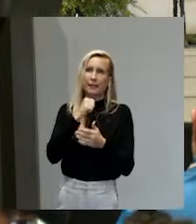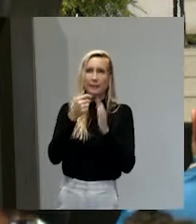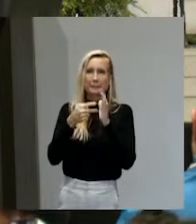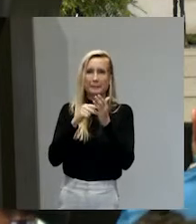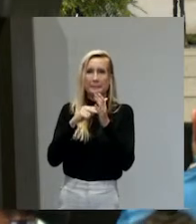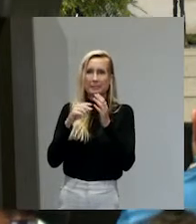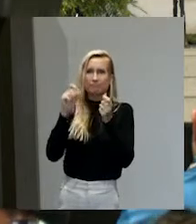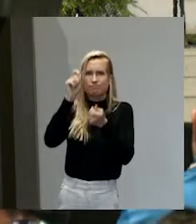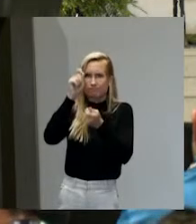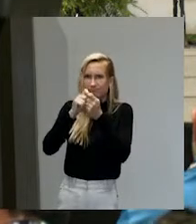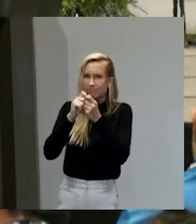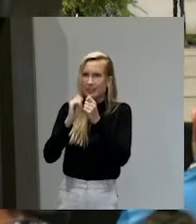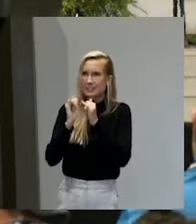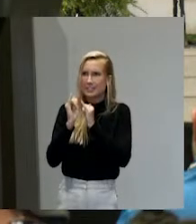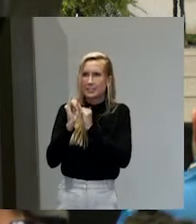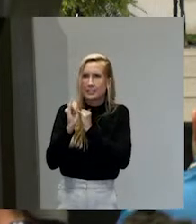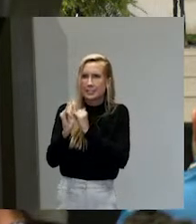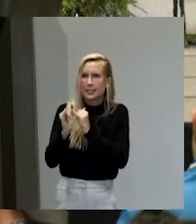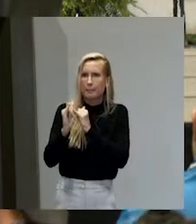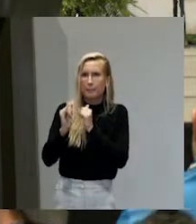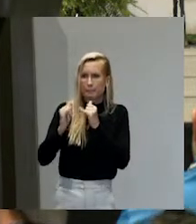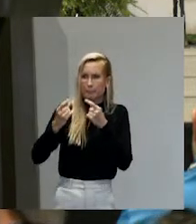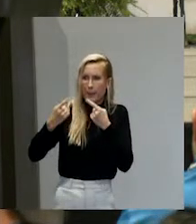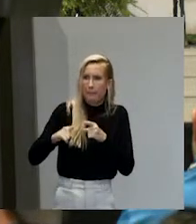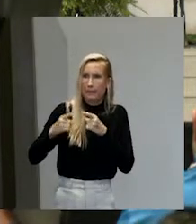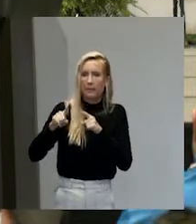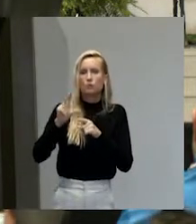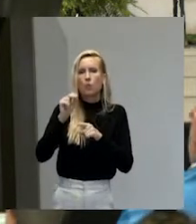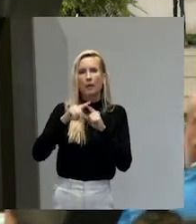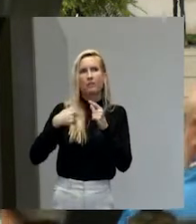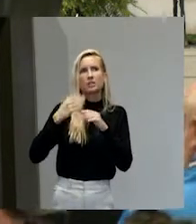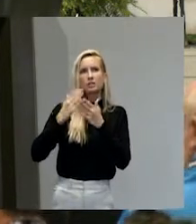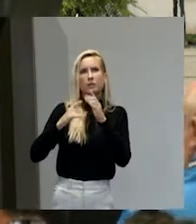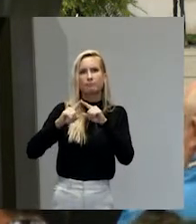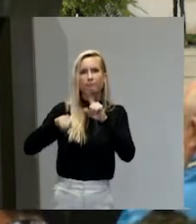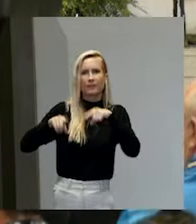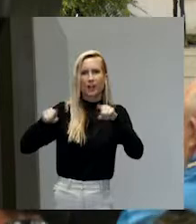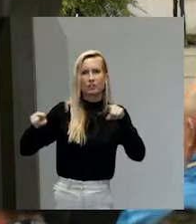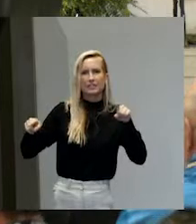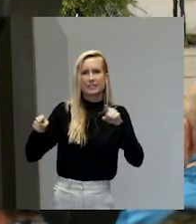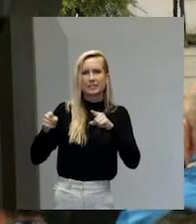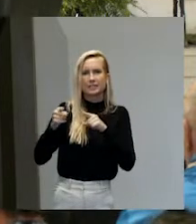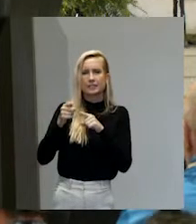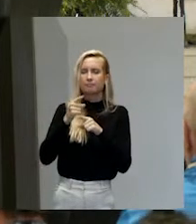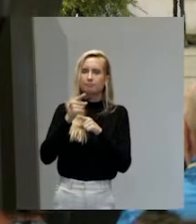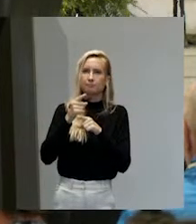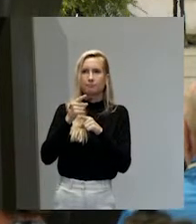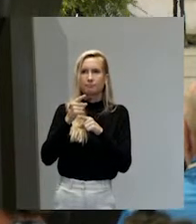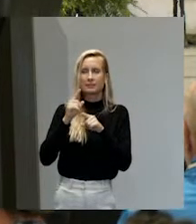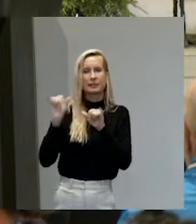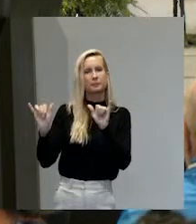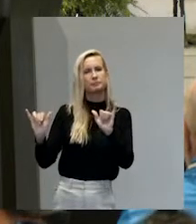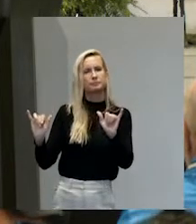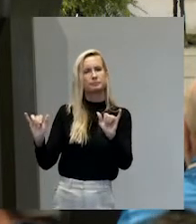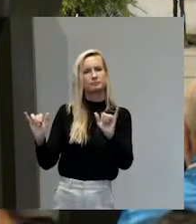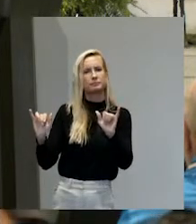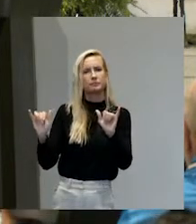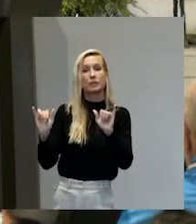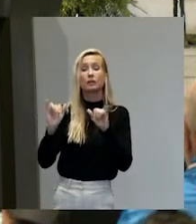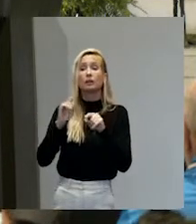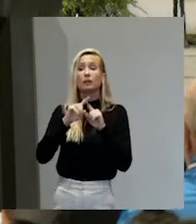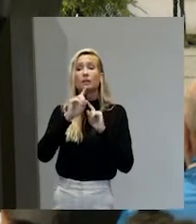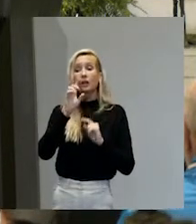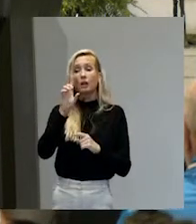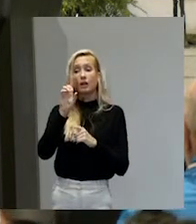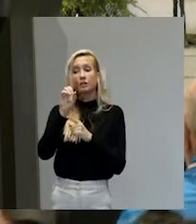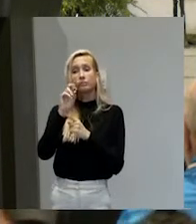those similarities can be very, very helpful. And it's funny because Douglas, I think his crush is